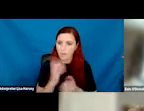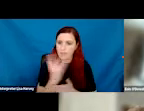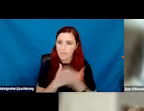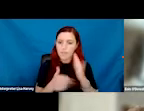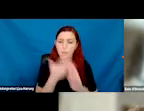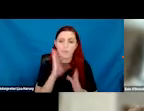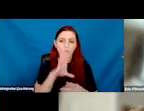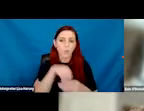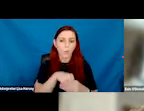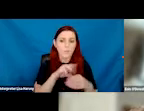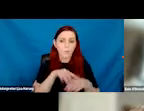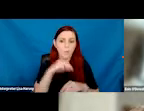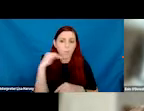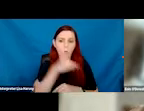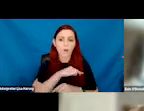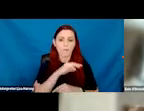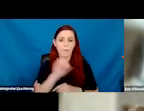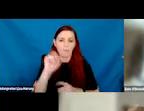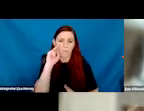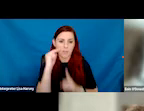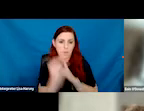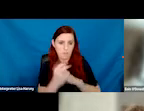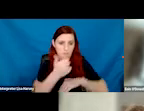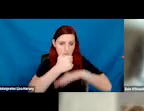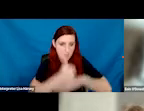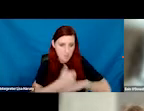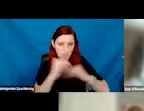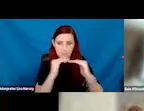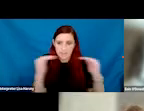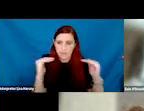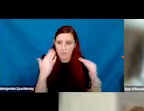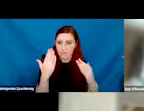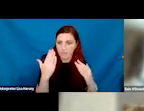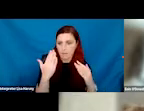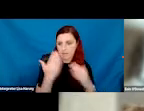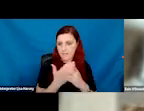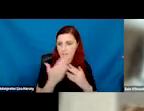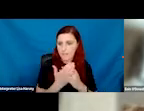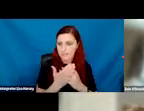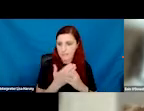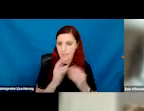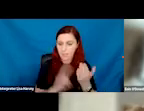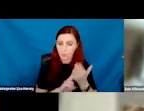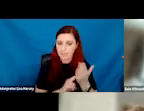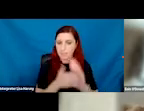including, and most importantly, from this point of view, the minimum standards of accessing and using buildings.